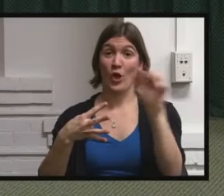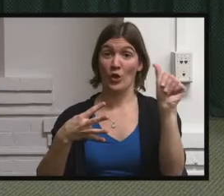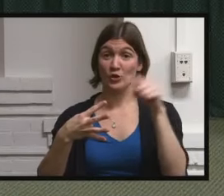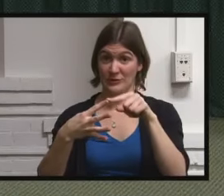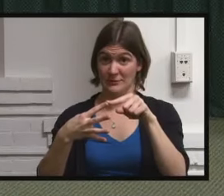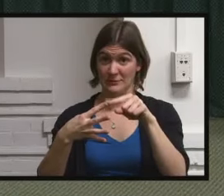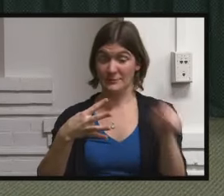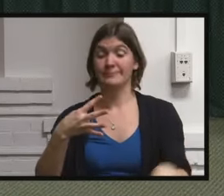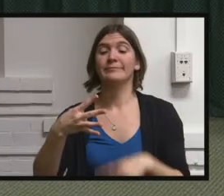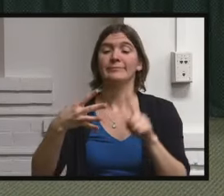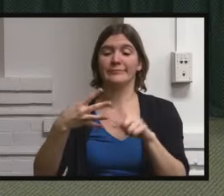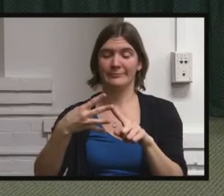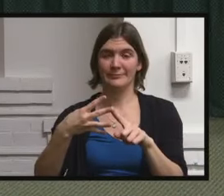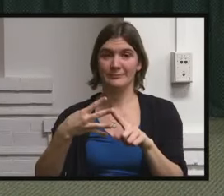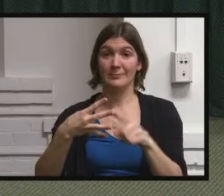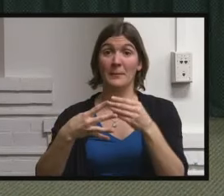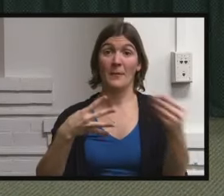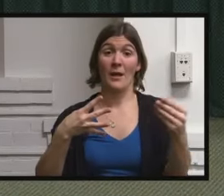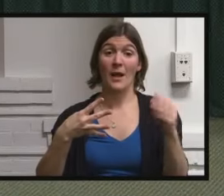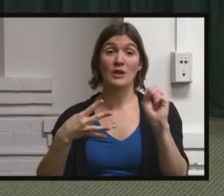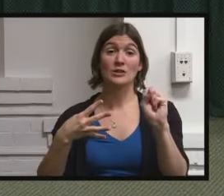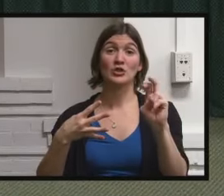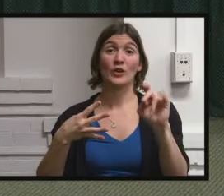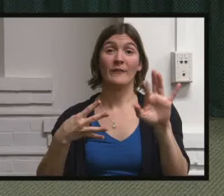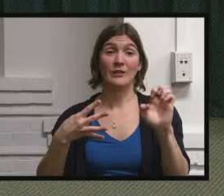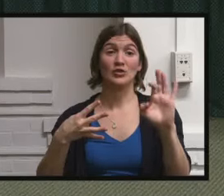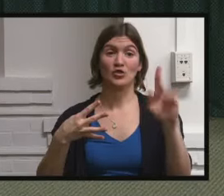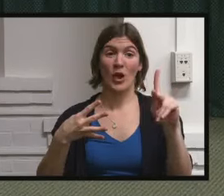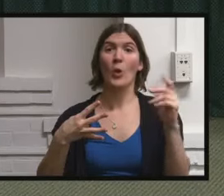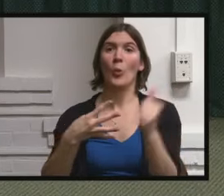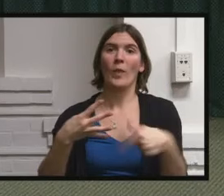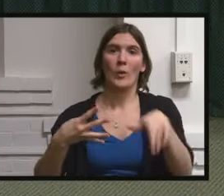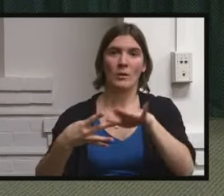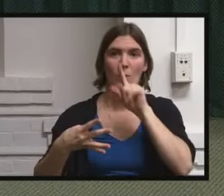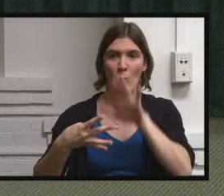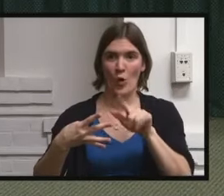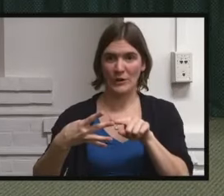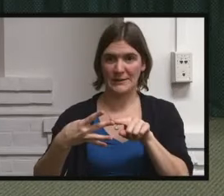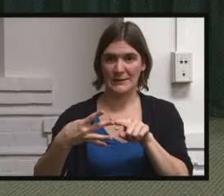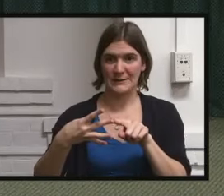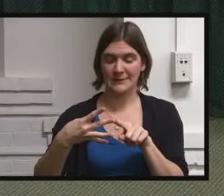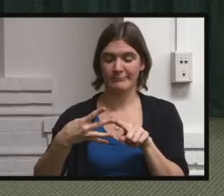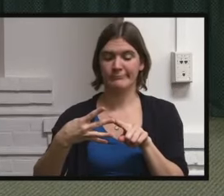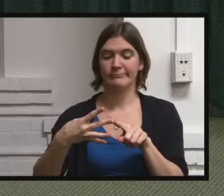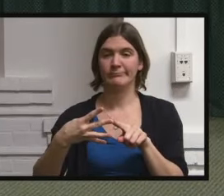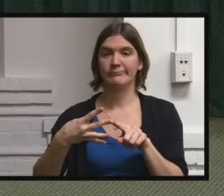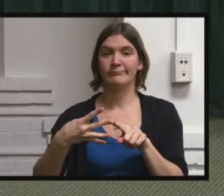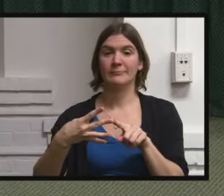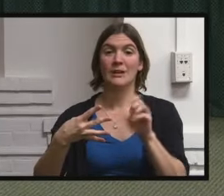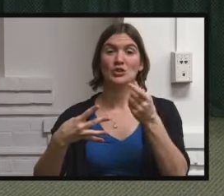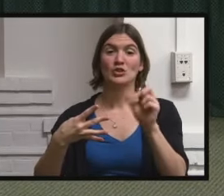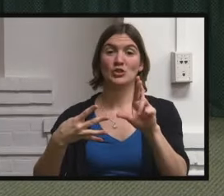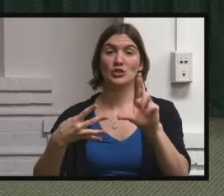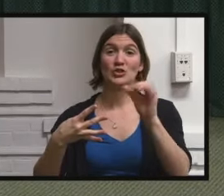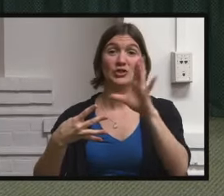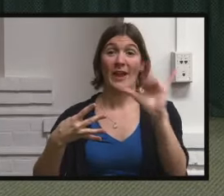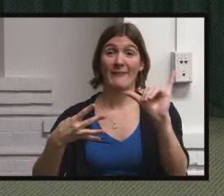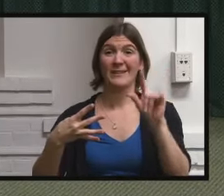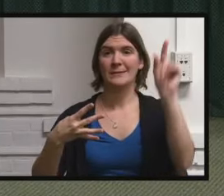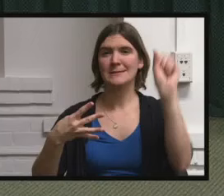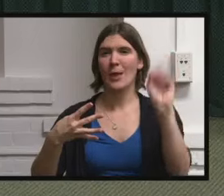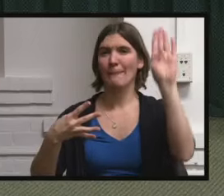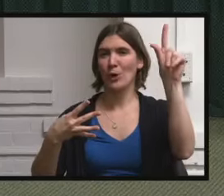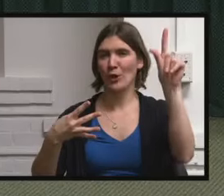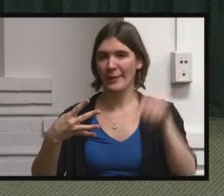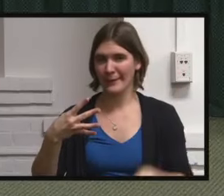$39,044. To purchase a service truck with warranties from Shearer Chevrolet